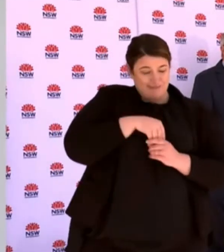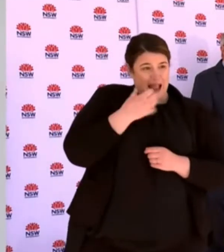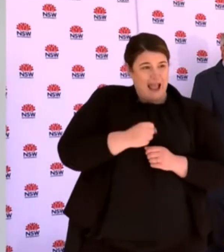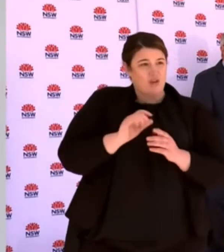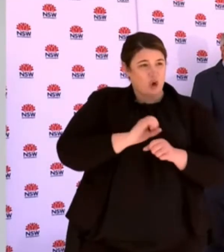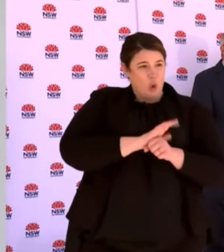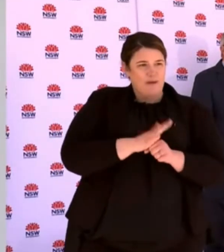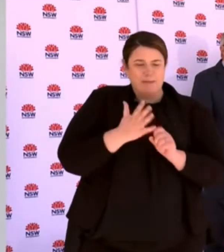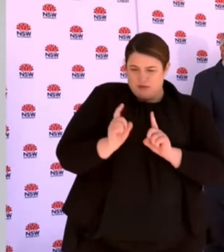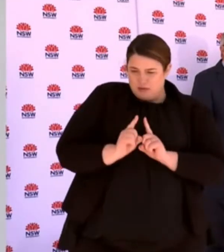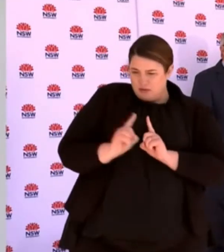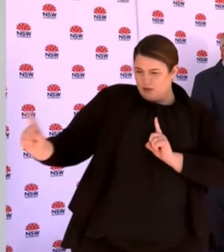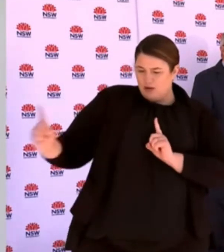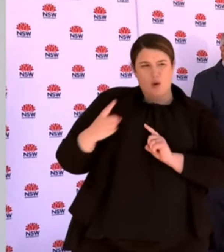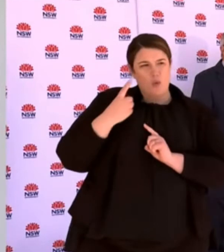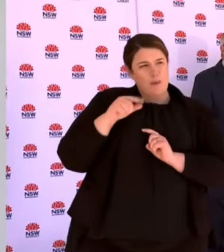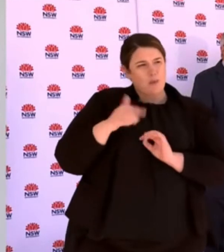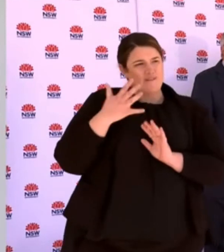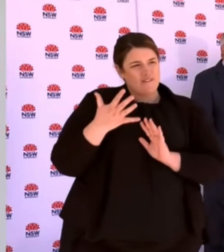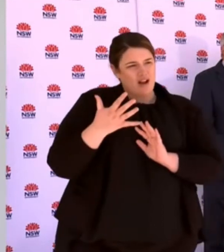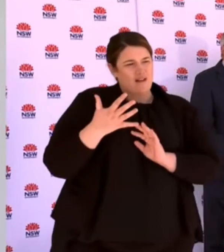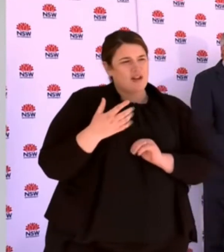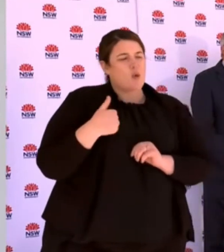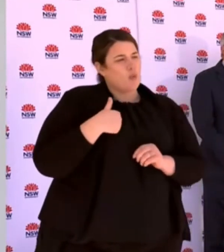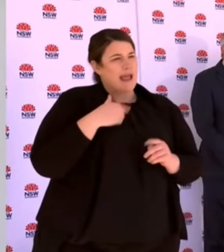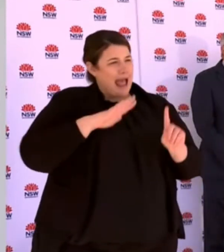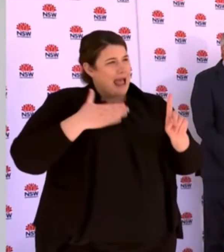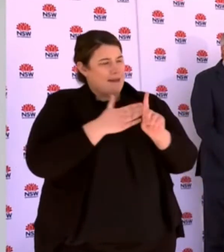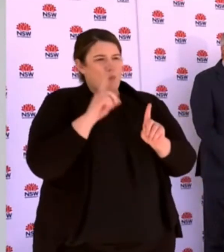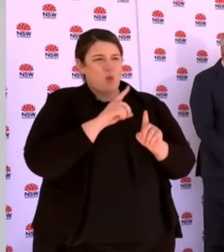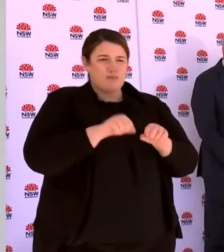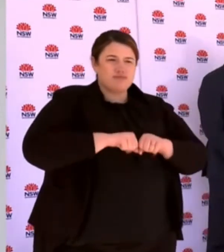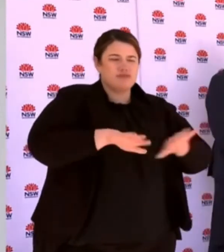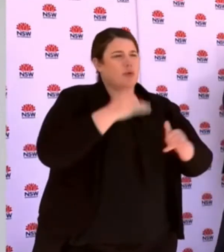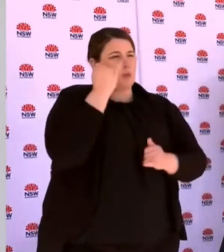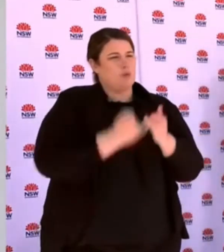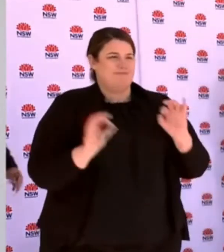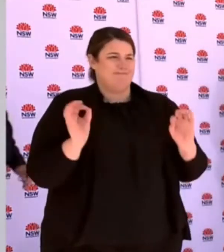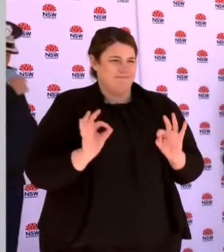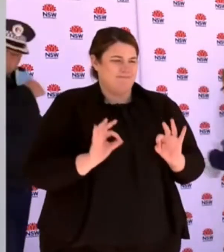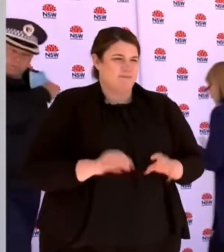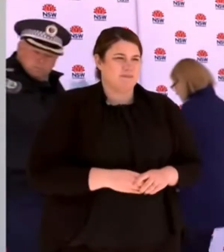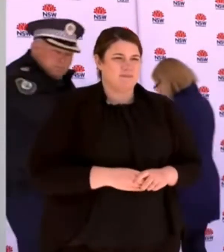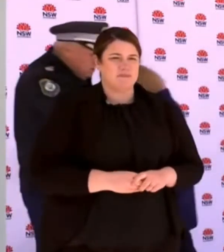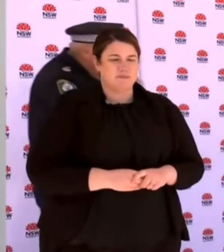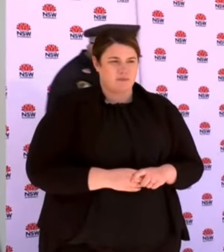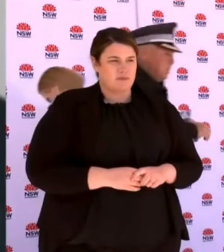COVID. So please stay with us on the journey to get to that no community transmission.